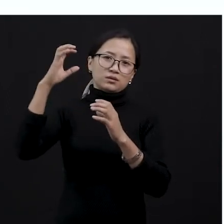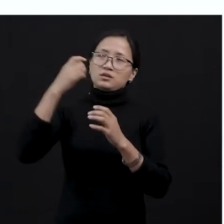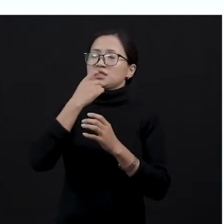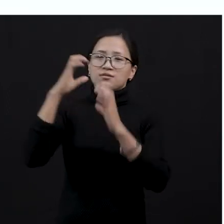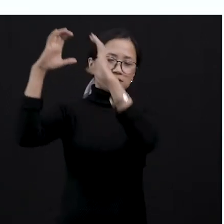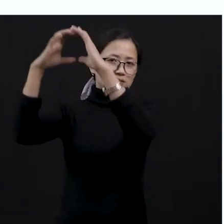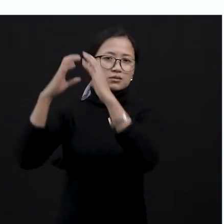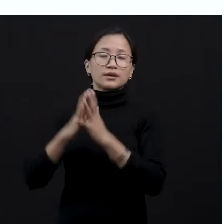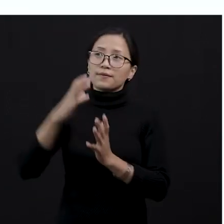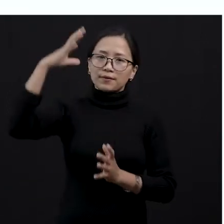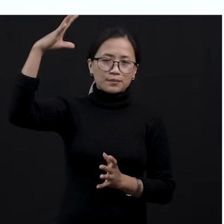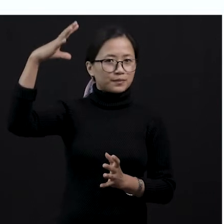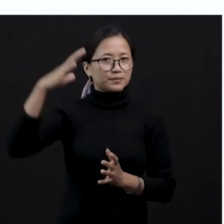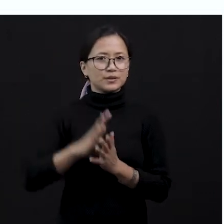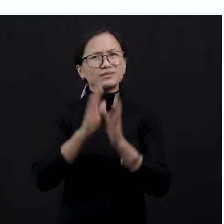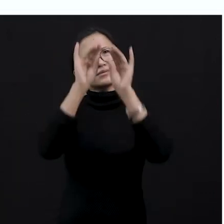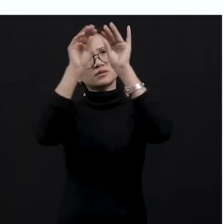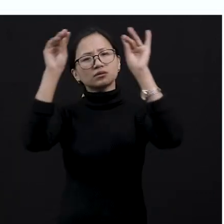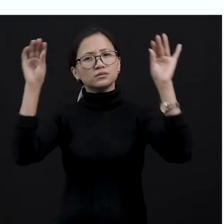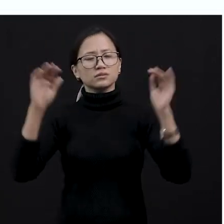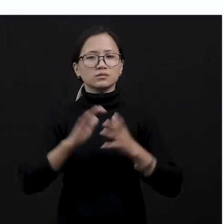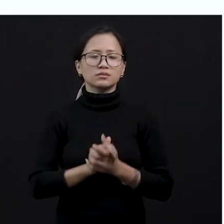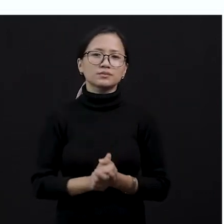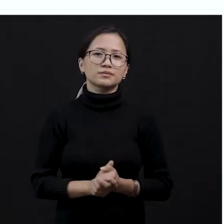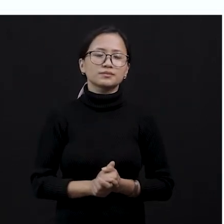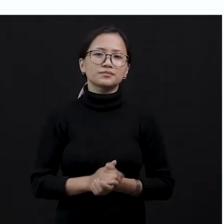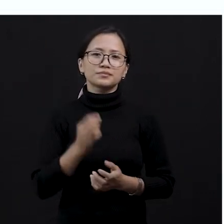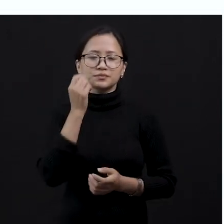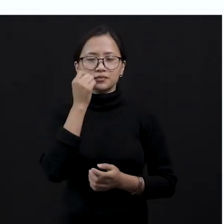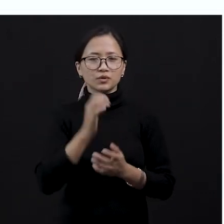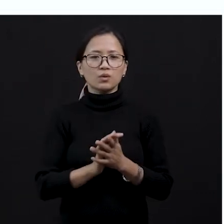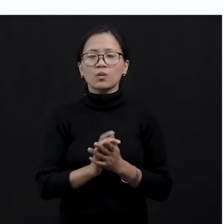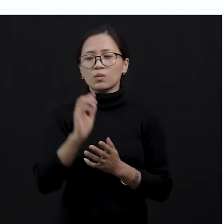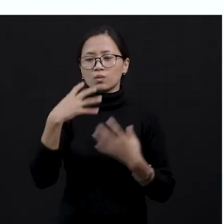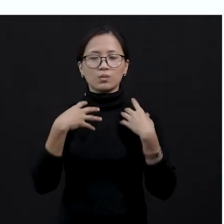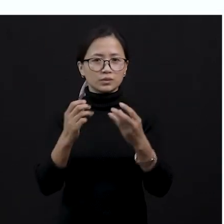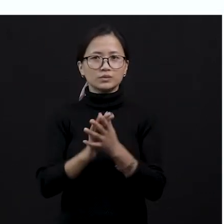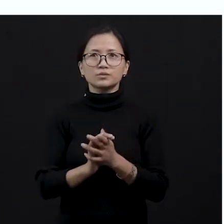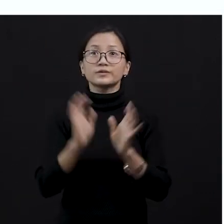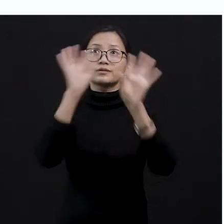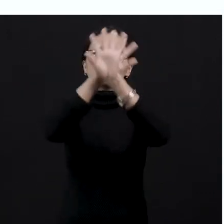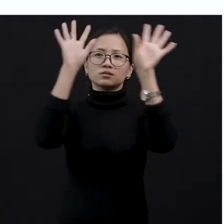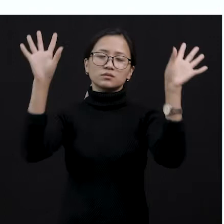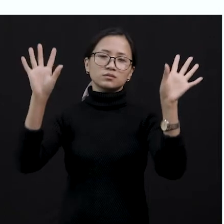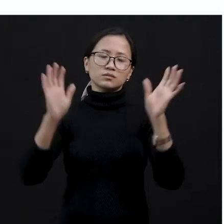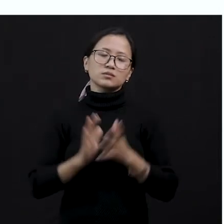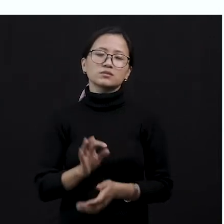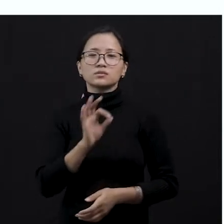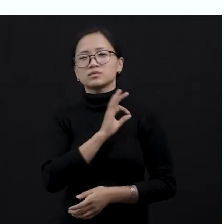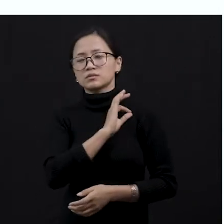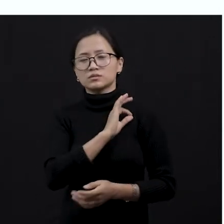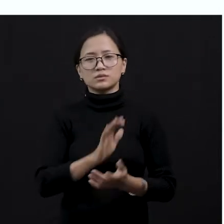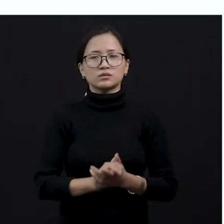nighttime, he loved the moon and the star. But the poet wants to be the sky. That means he admired